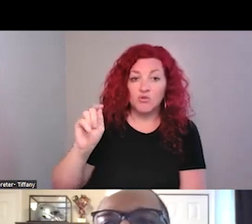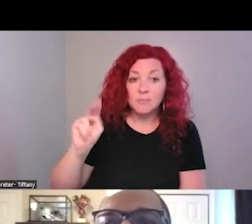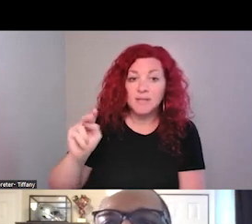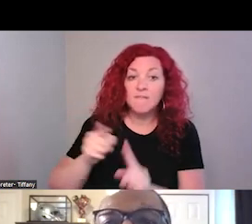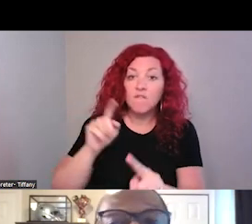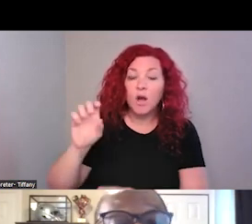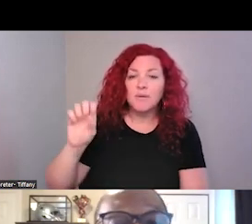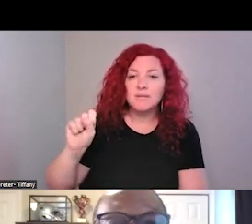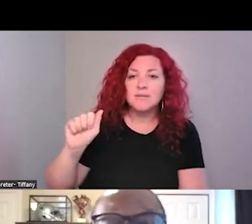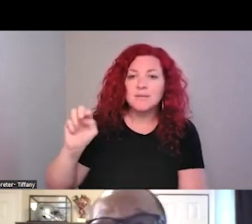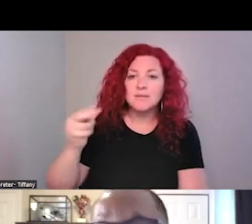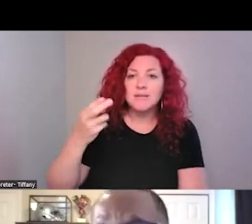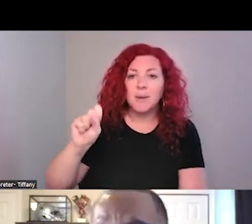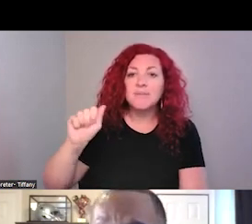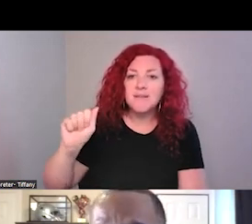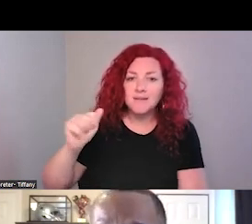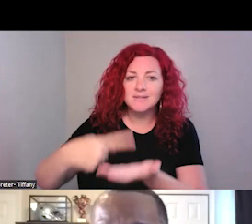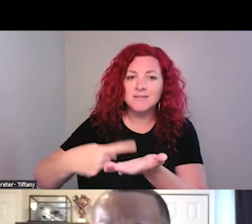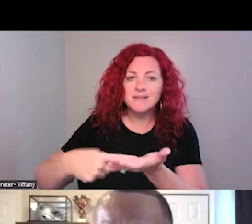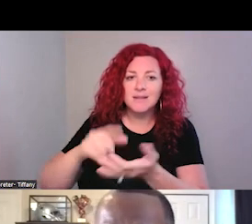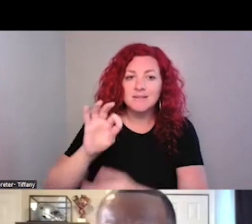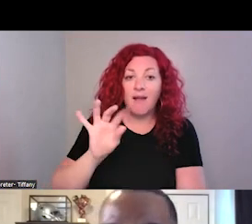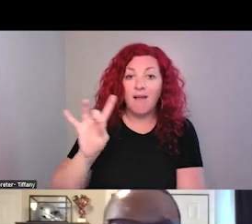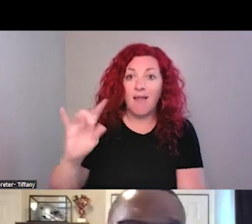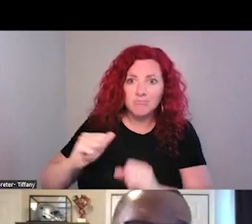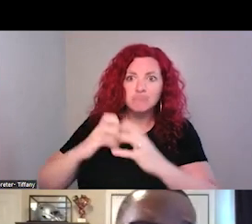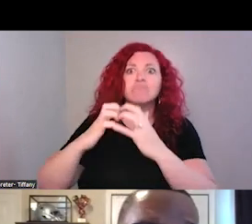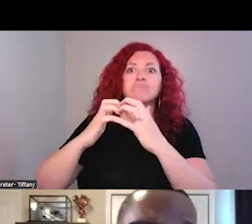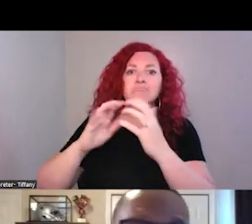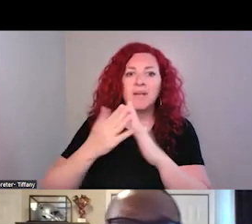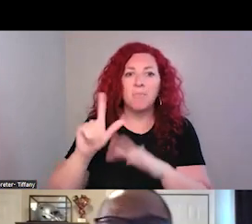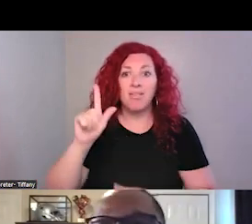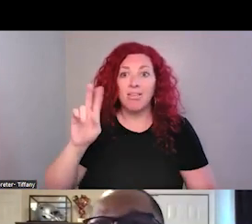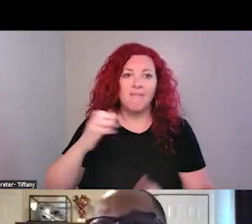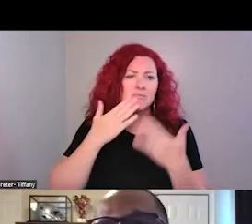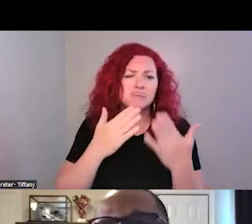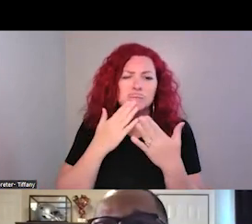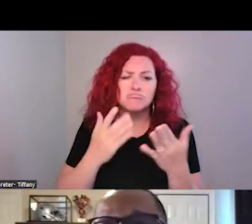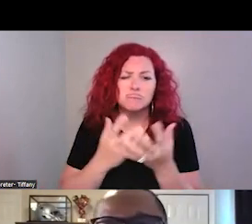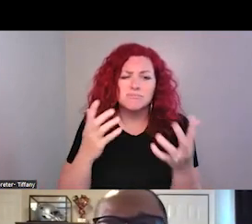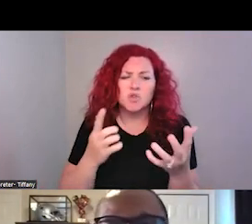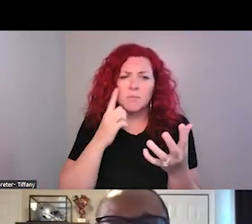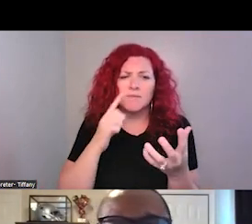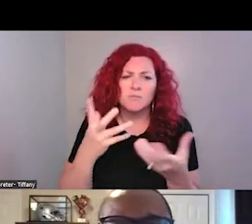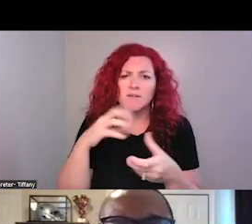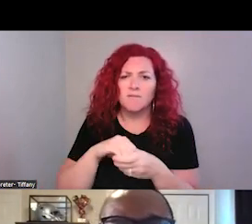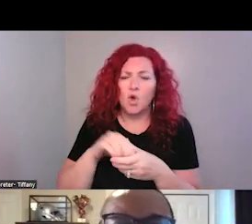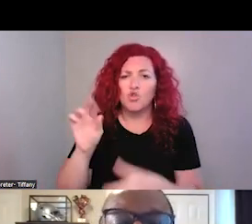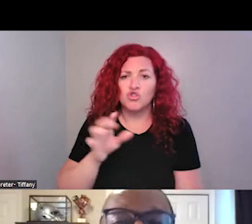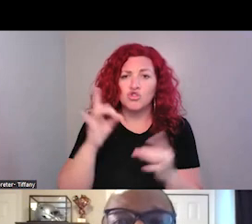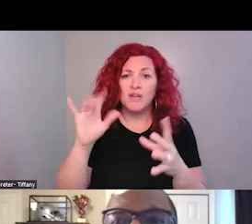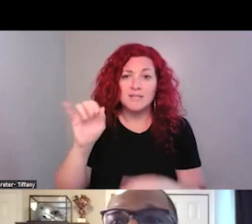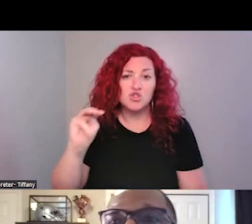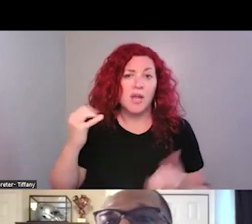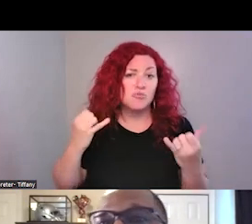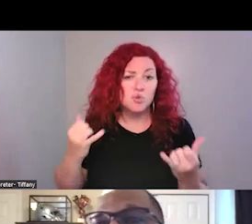about our 988 Goes Live. So thank you all so much for being with us on the Crisis Jam today. We